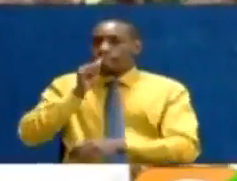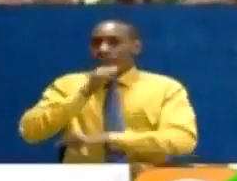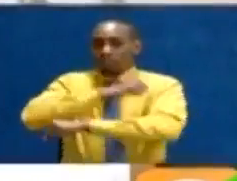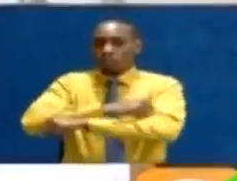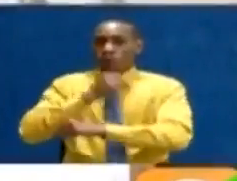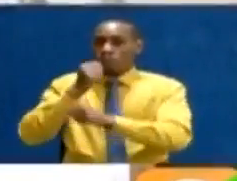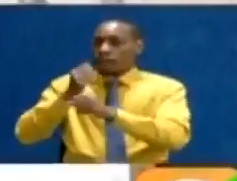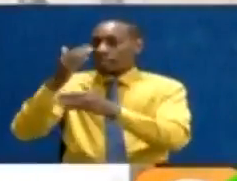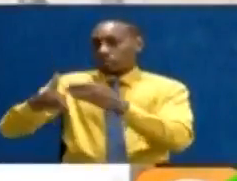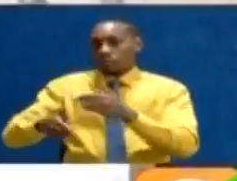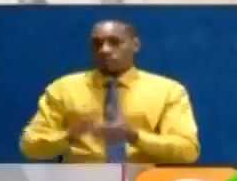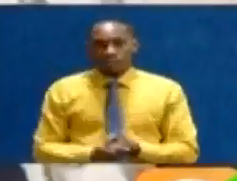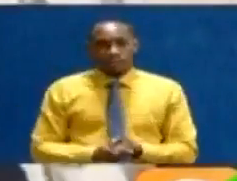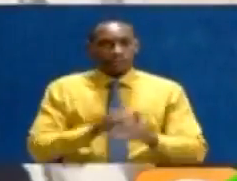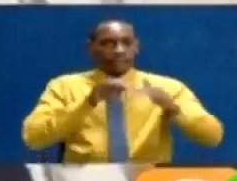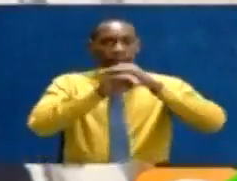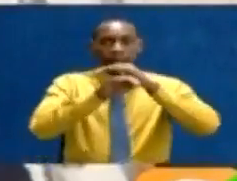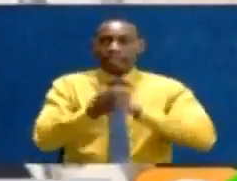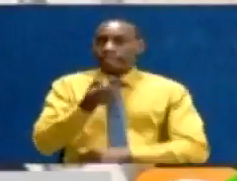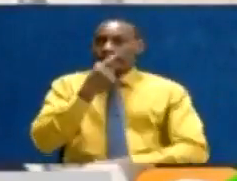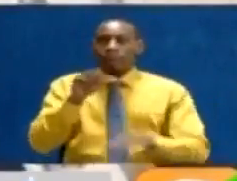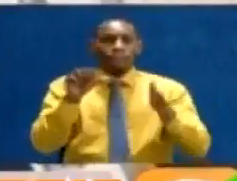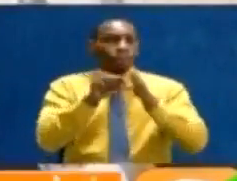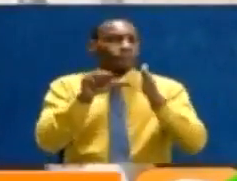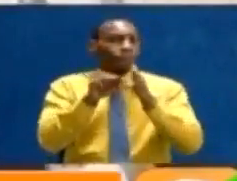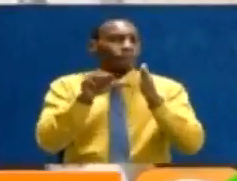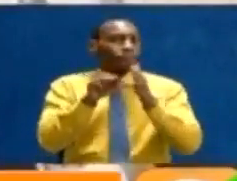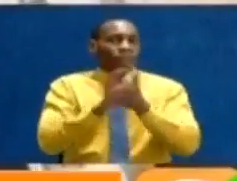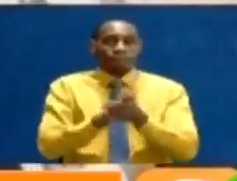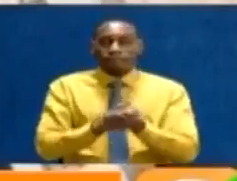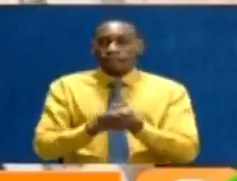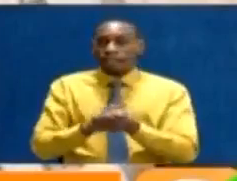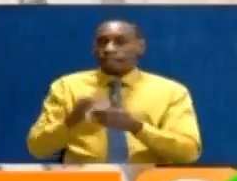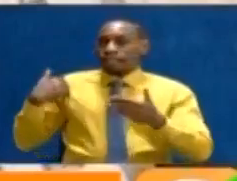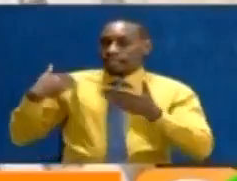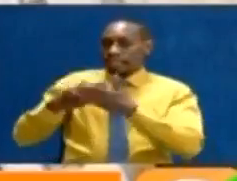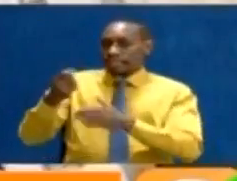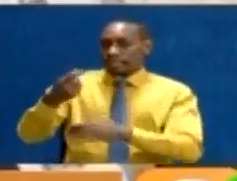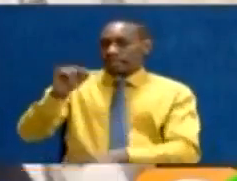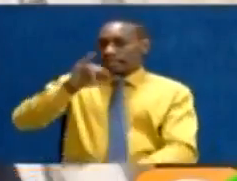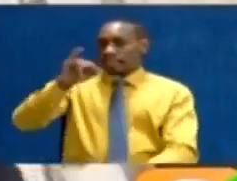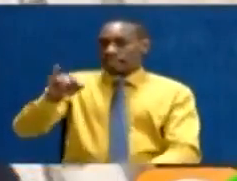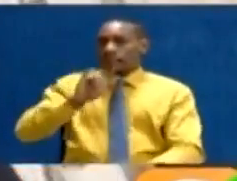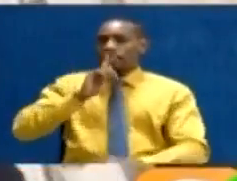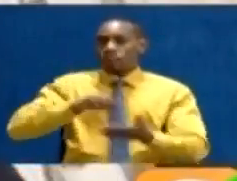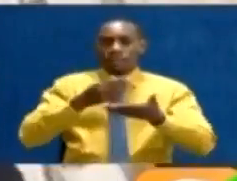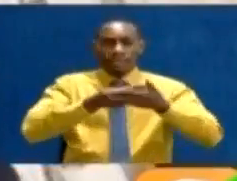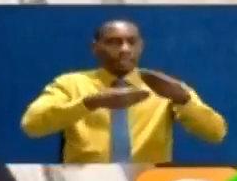is out of work. Madawa kupata ni shida. Dawa tangu January.